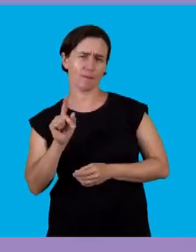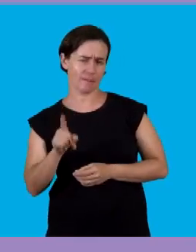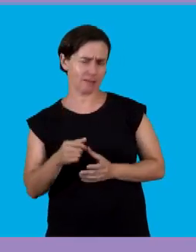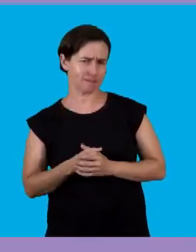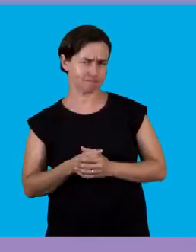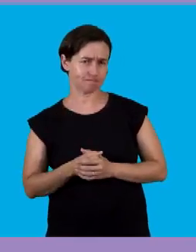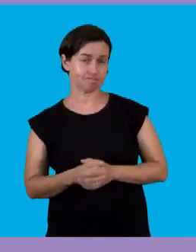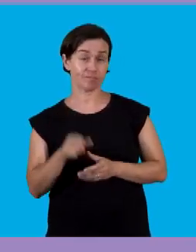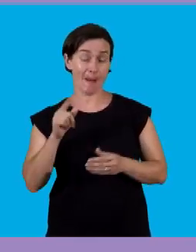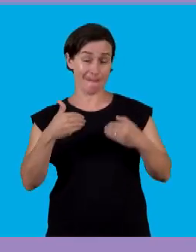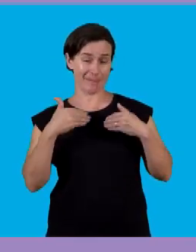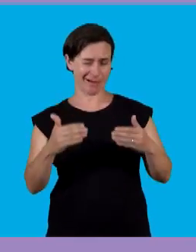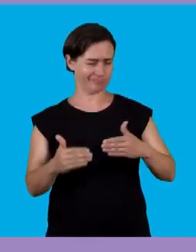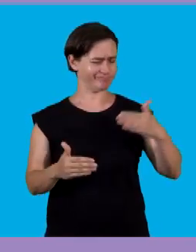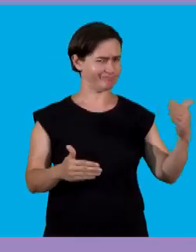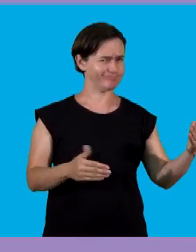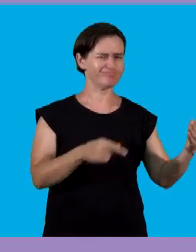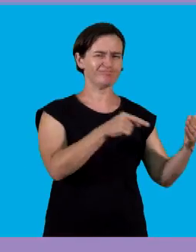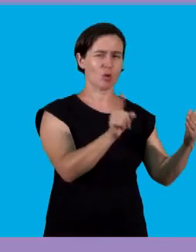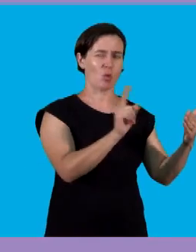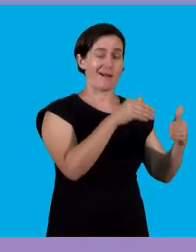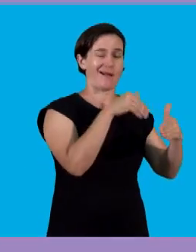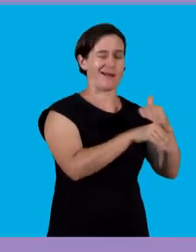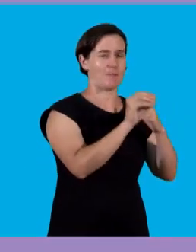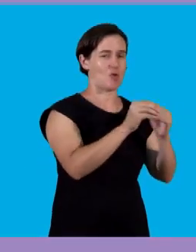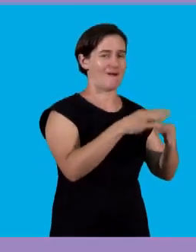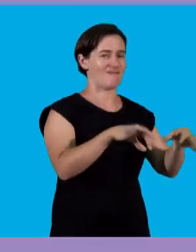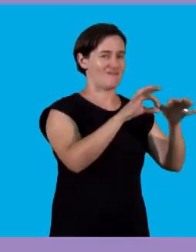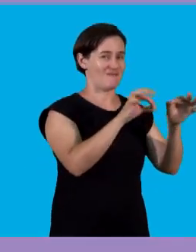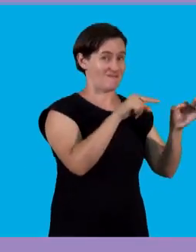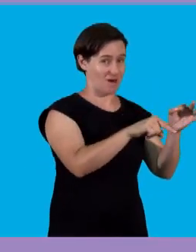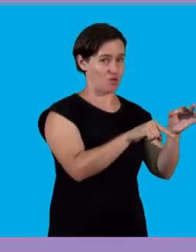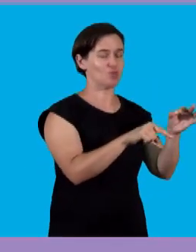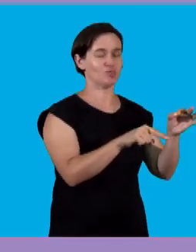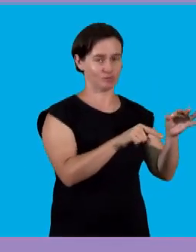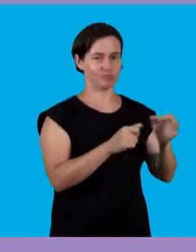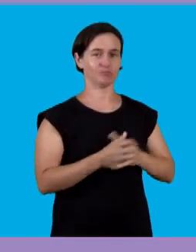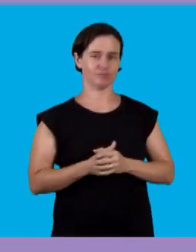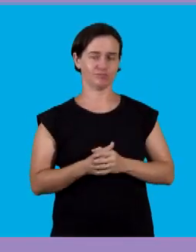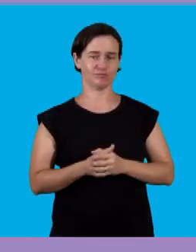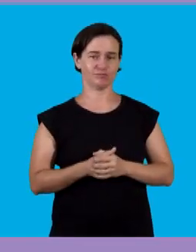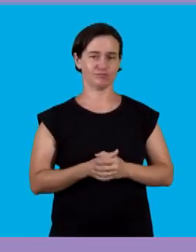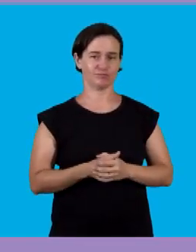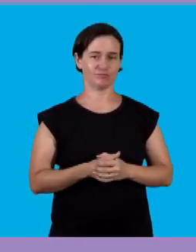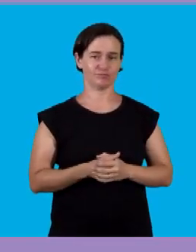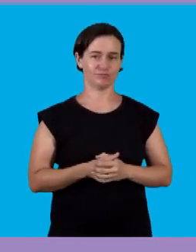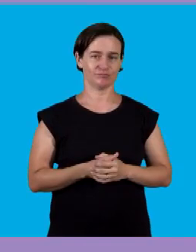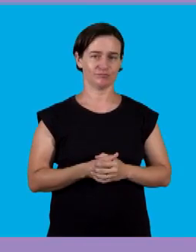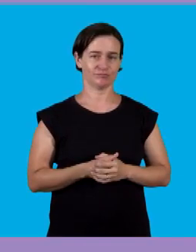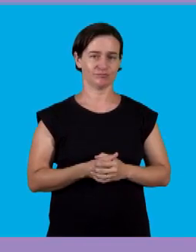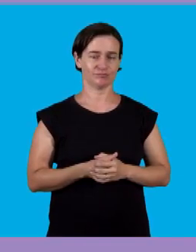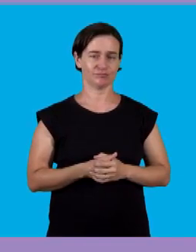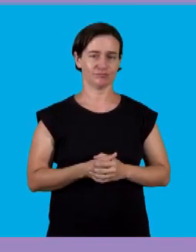flow diagram, and we know that our flow diagram starts with our input values. So we know that we start with